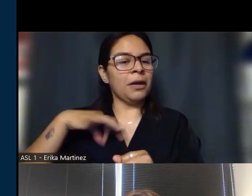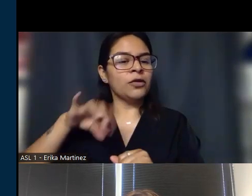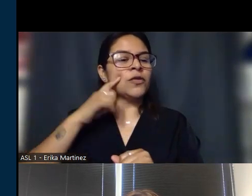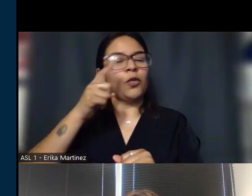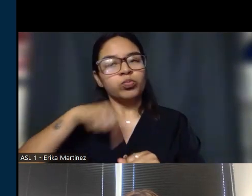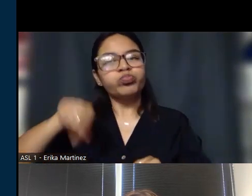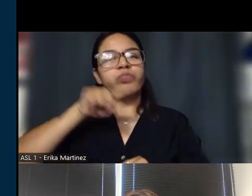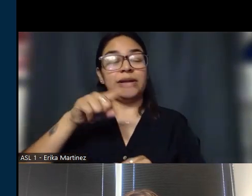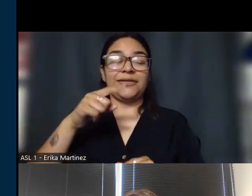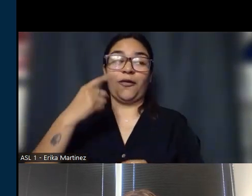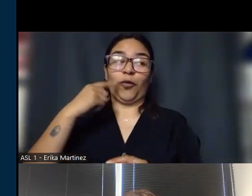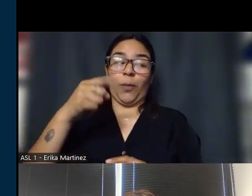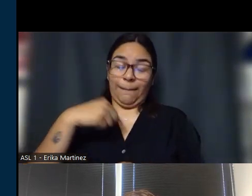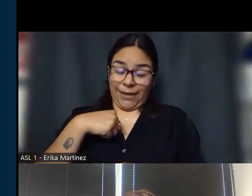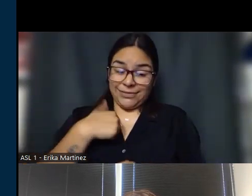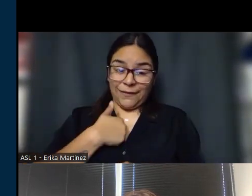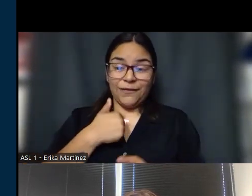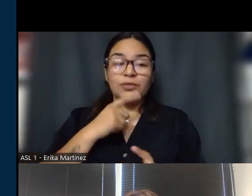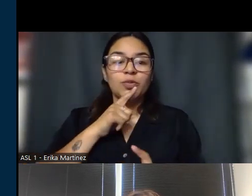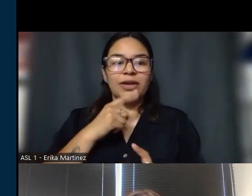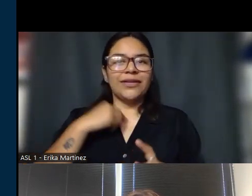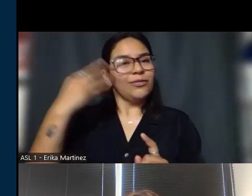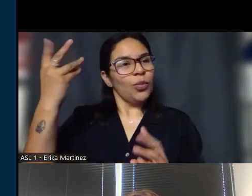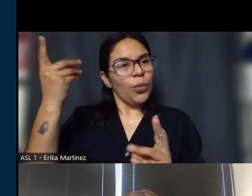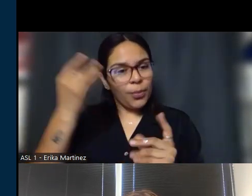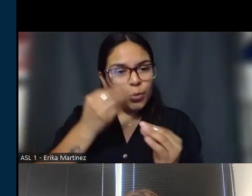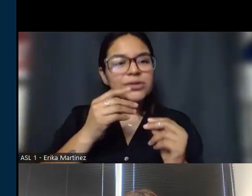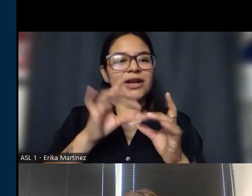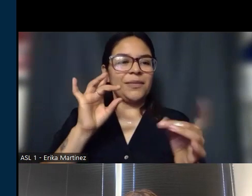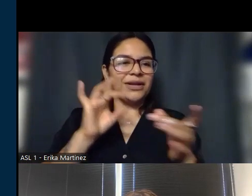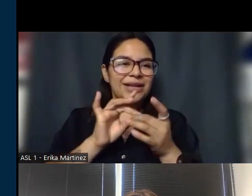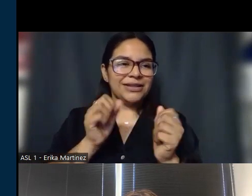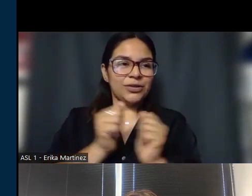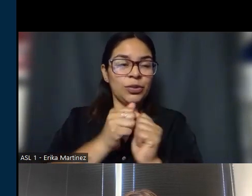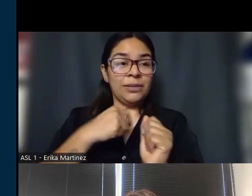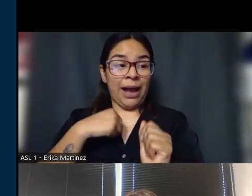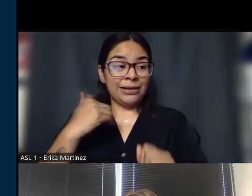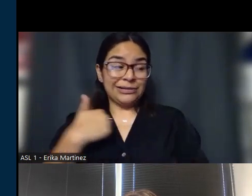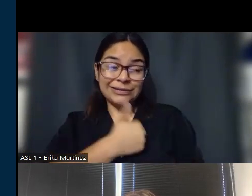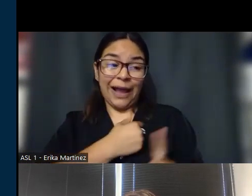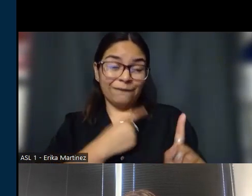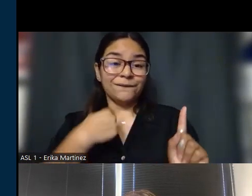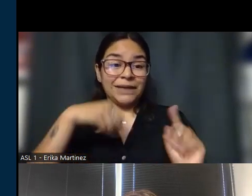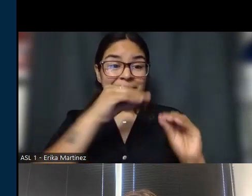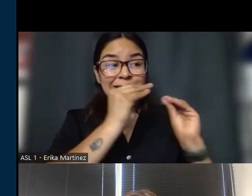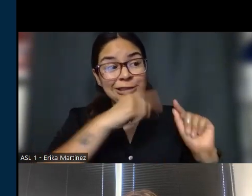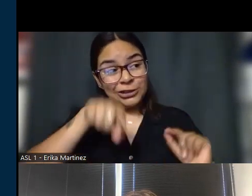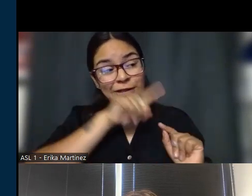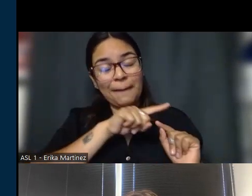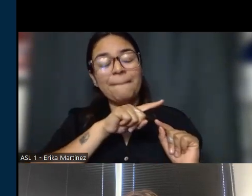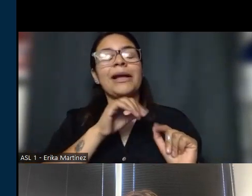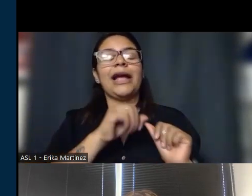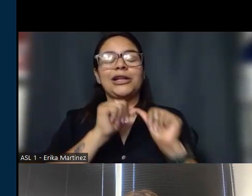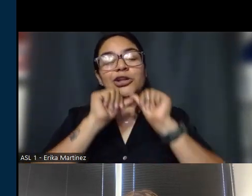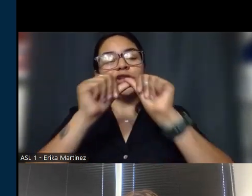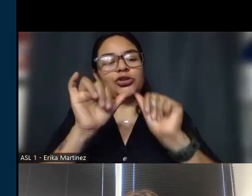helped myself, and a trickle-down effect has been that I'm connecting my own staff with this tool. And so we can keep the domino effect of sharing